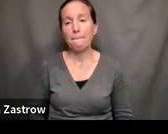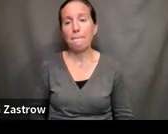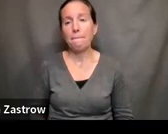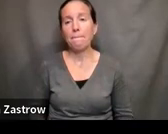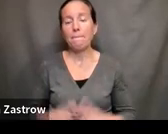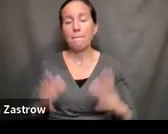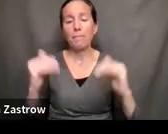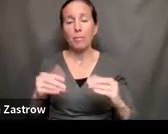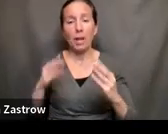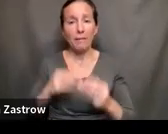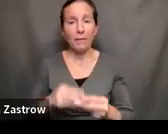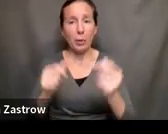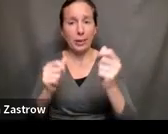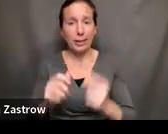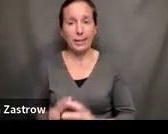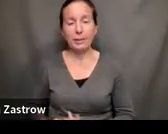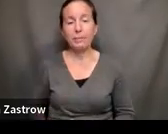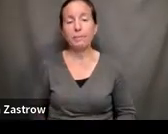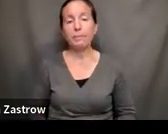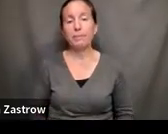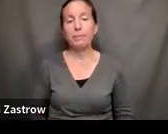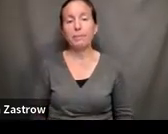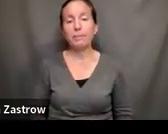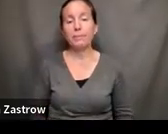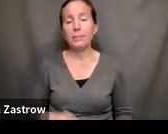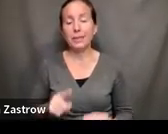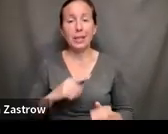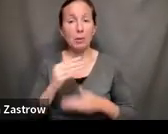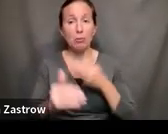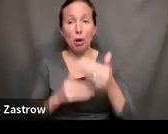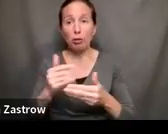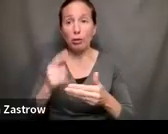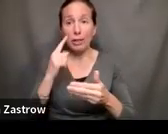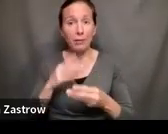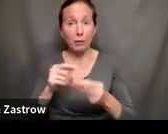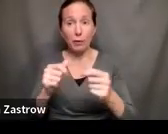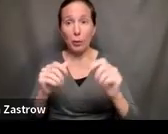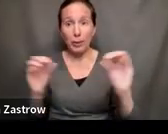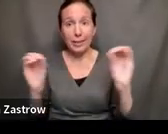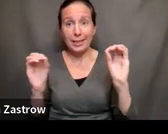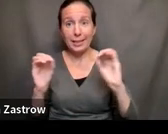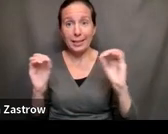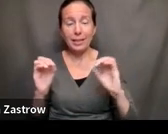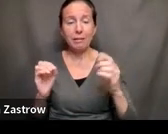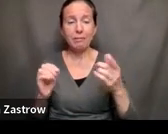on to fluency. There is no progress on fluency. So what do we do about that?